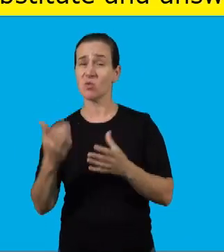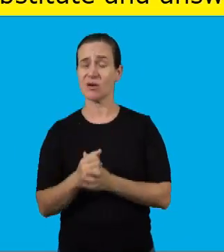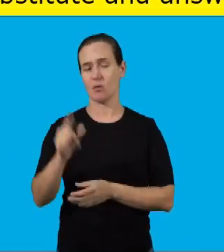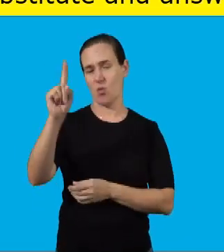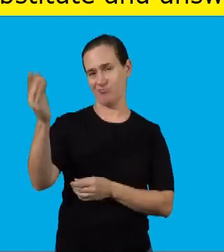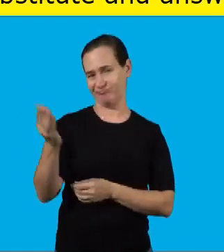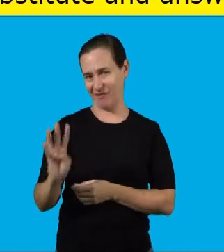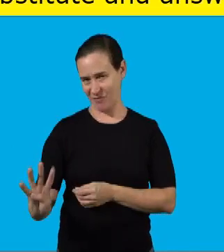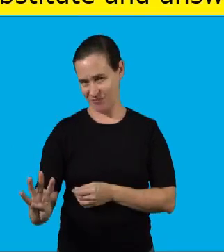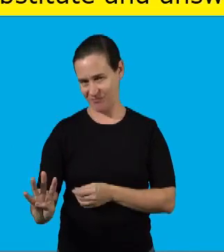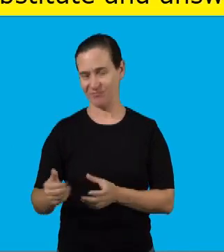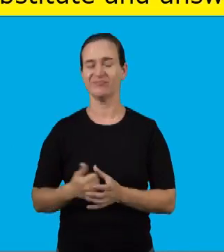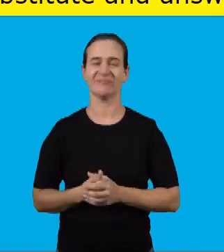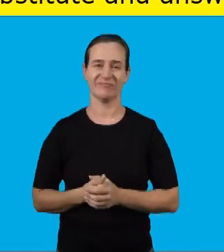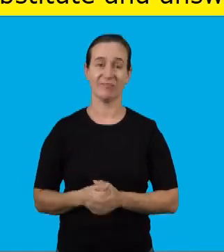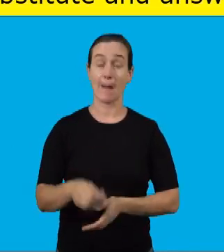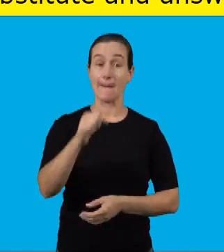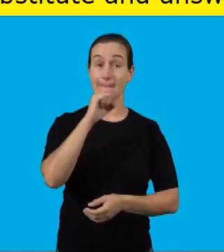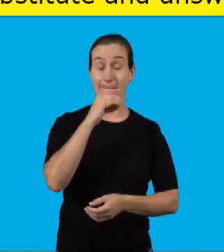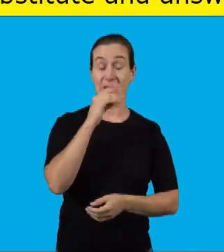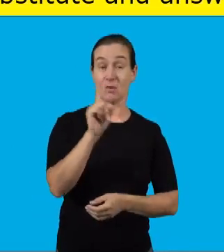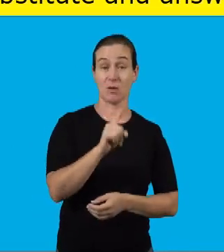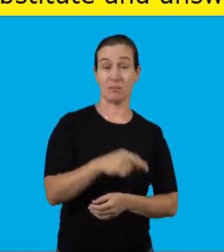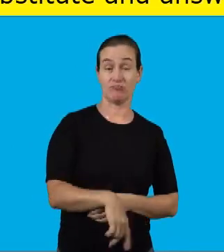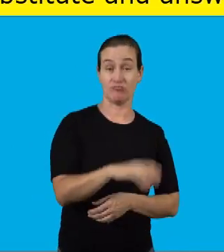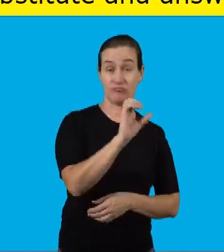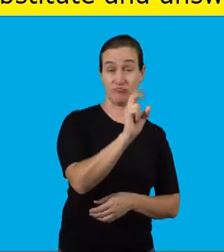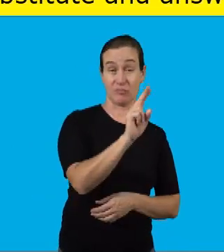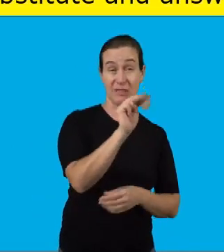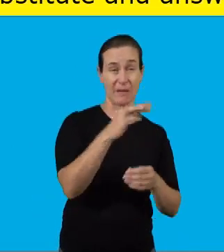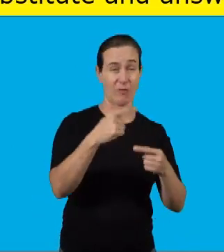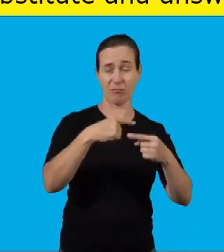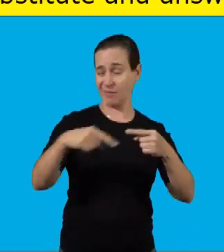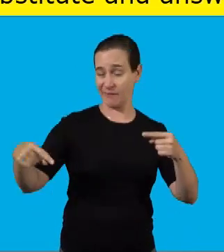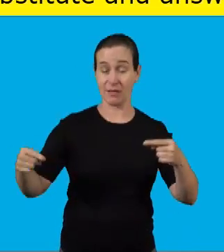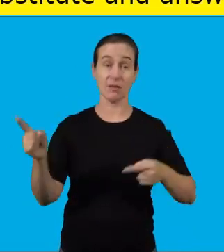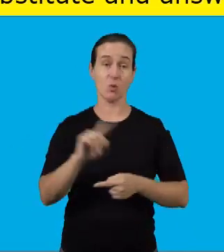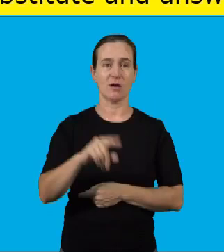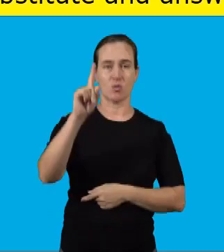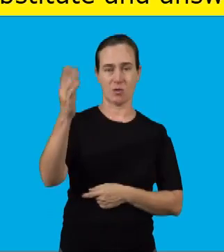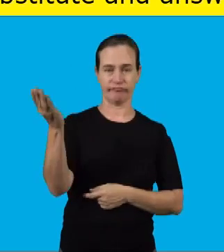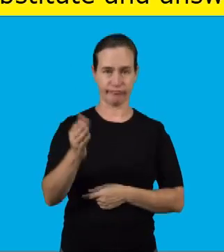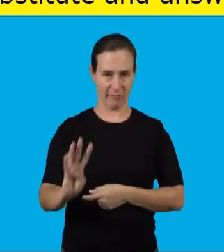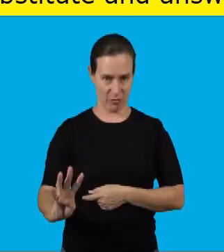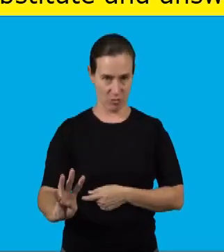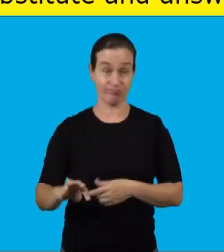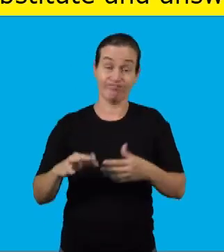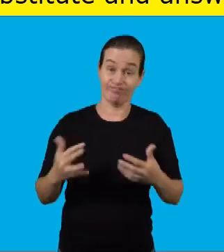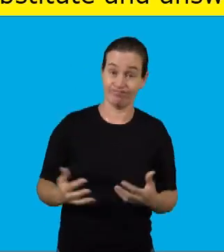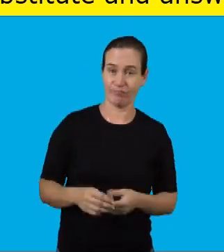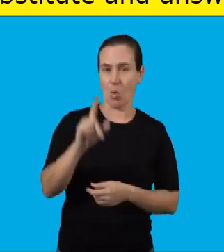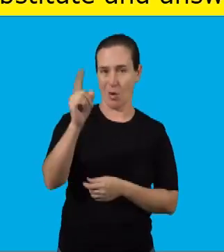that 1 over 4. So we already know that the sum of infinity is 1 divided by 4,